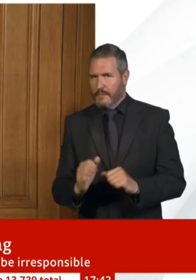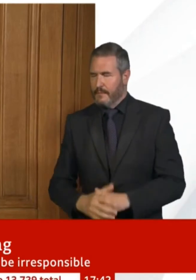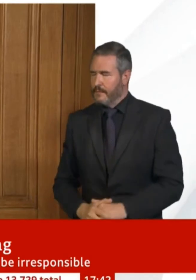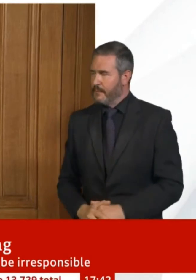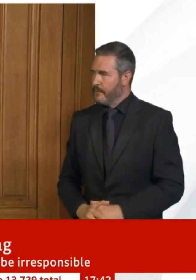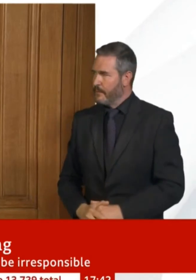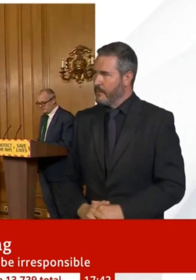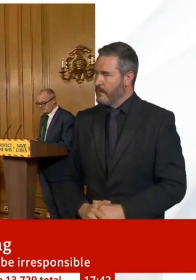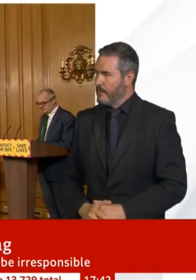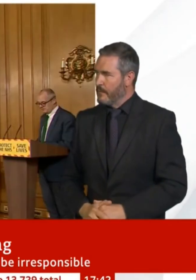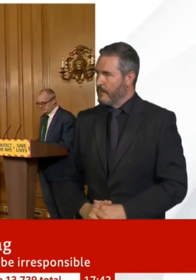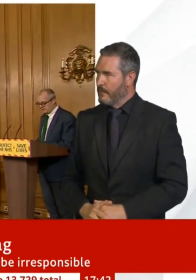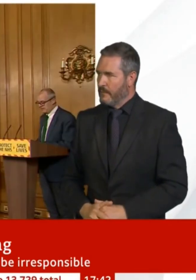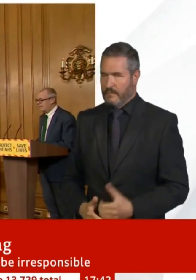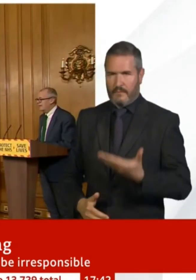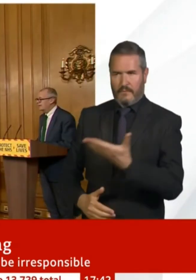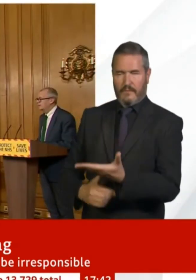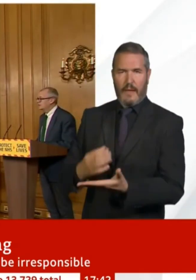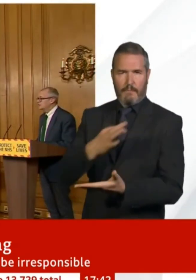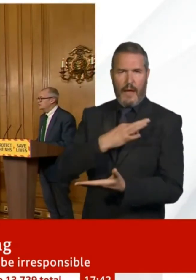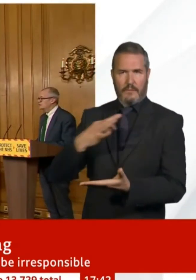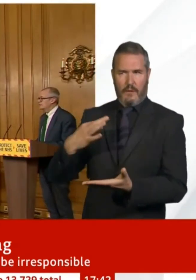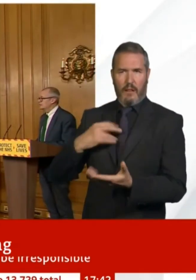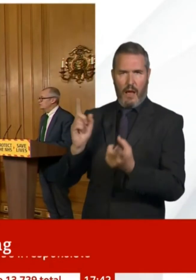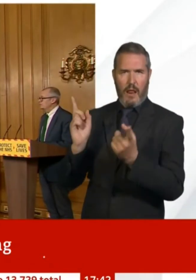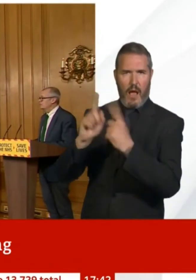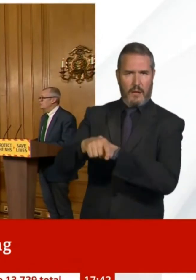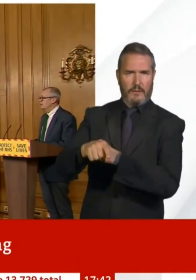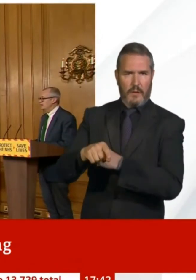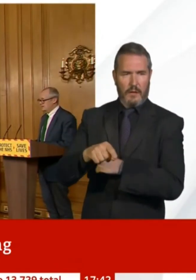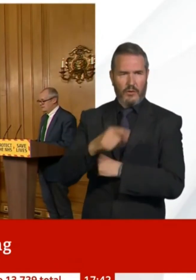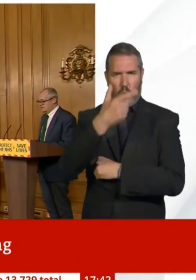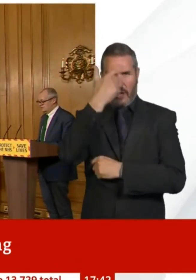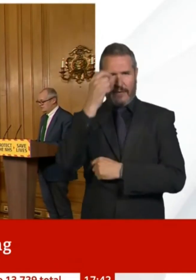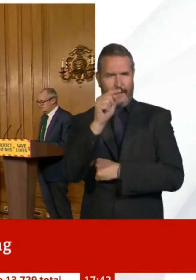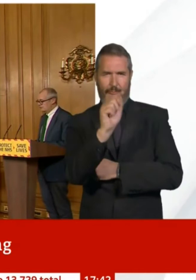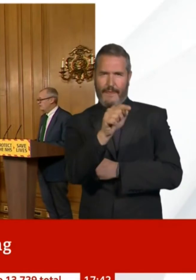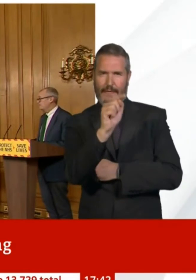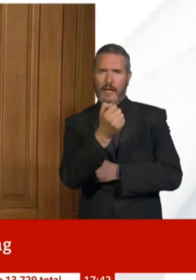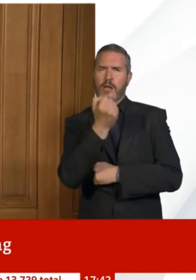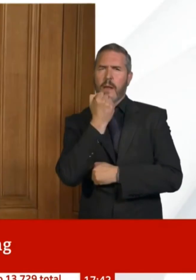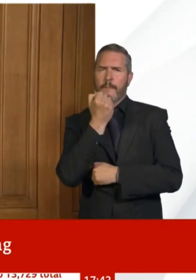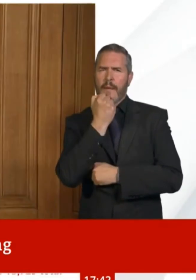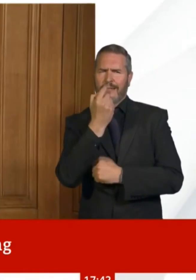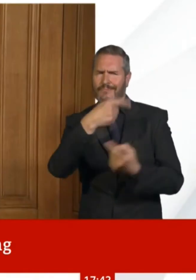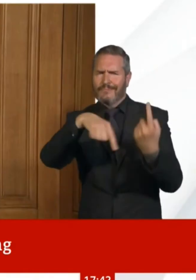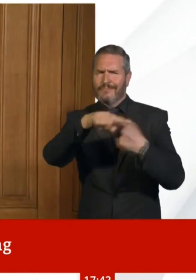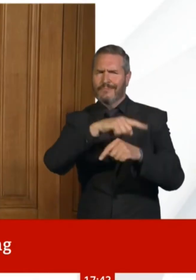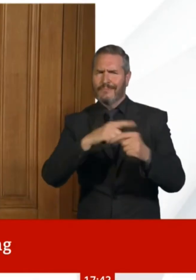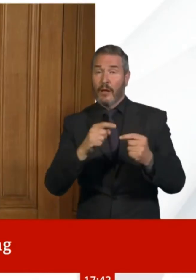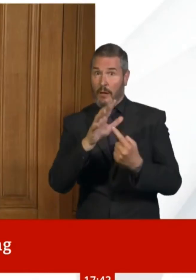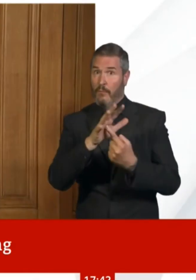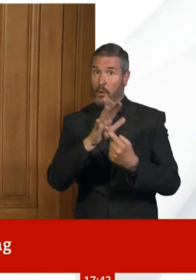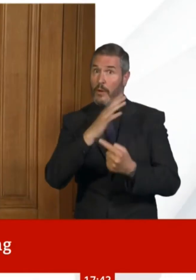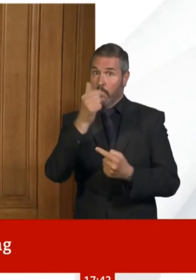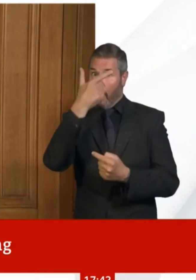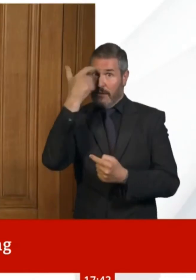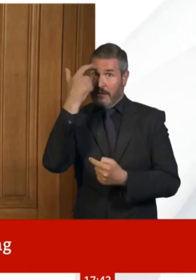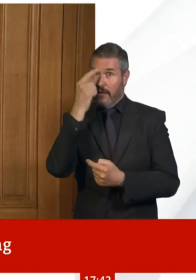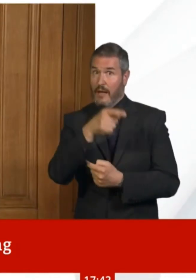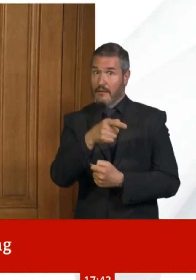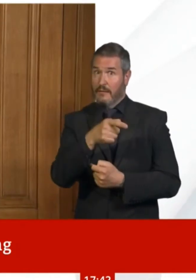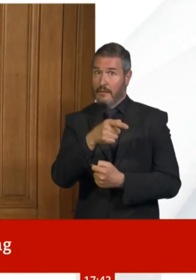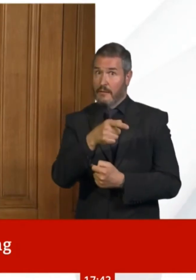taken, and Chris could speak to this better than I can, to try to get on top of these issues, and they're important ones that we do need to tackle if we're